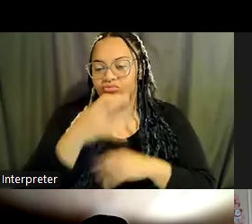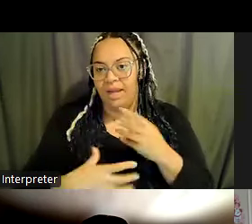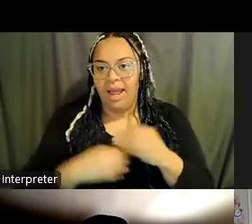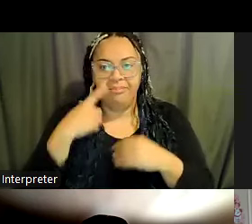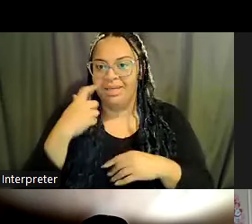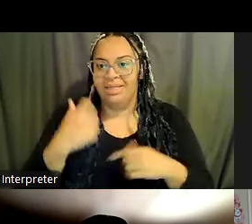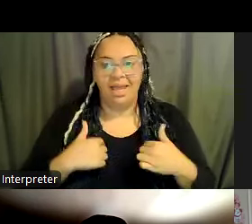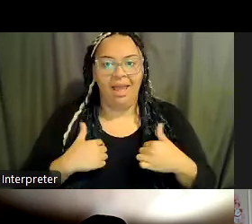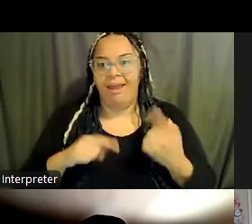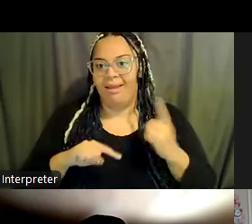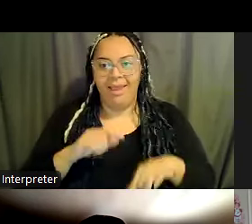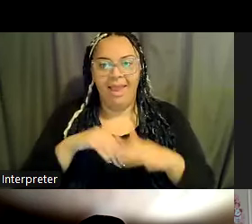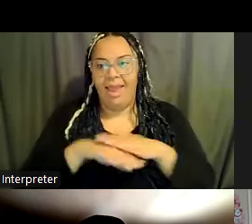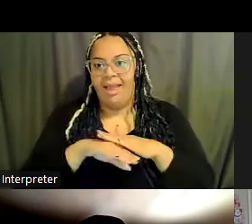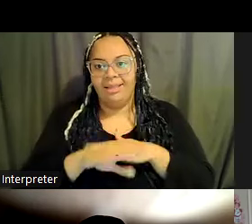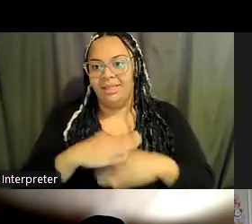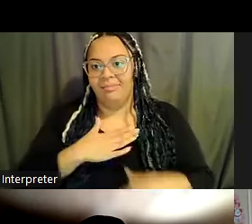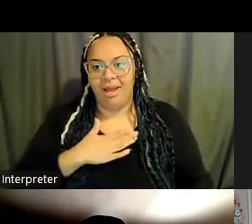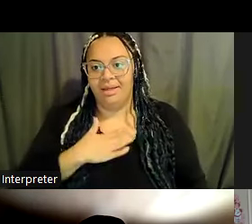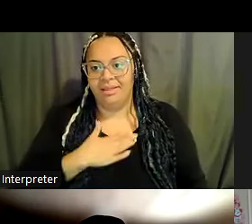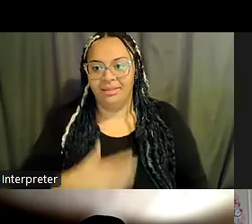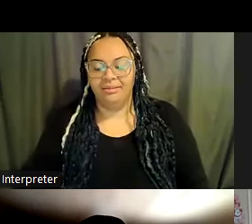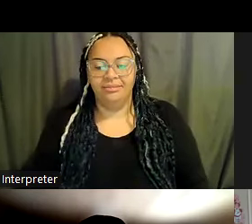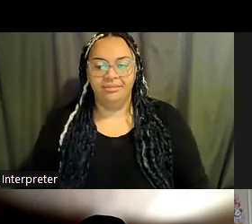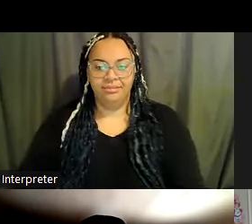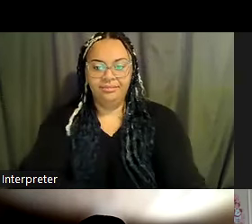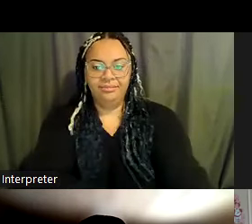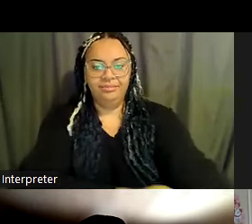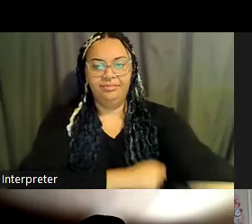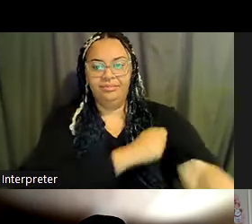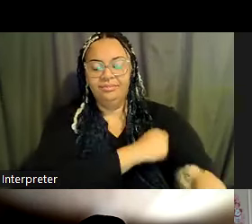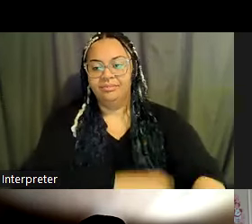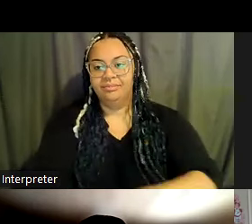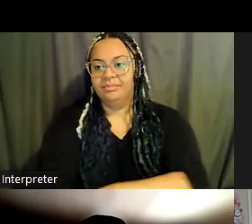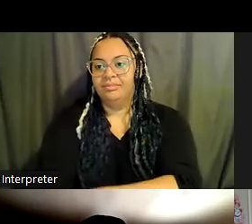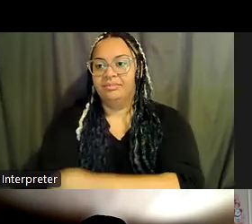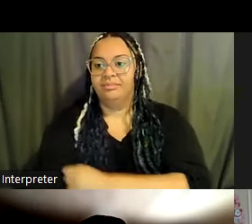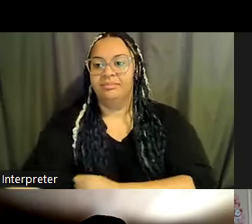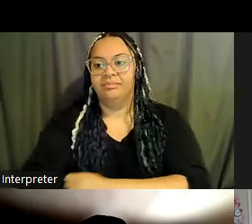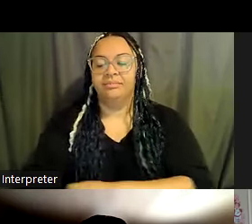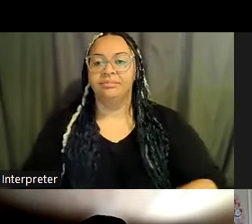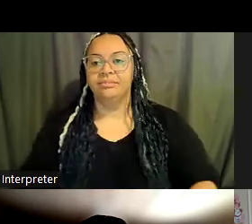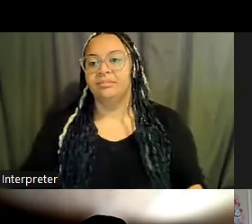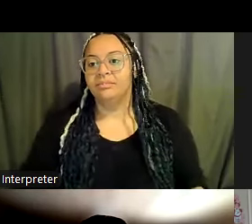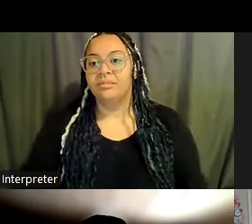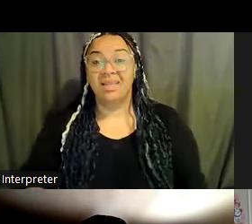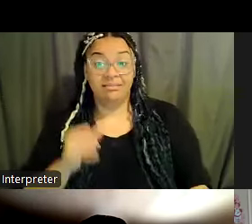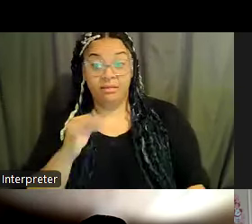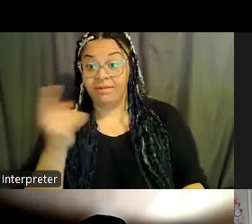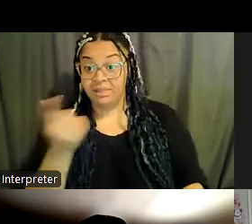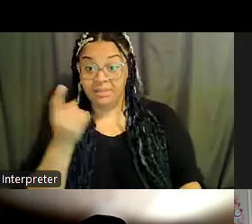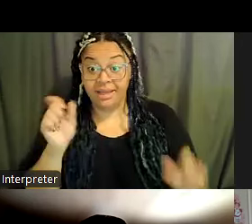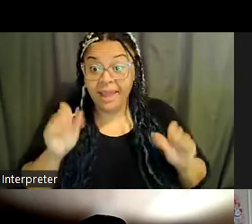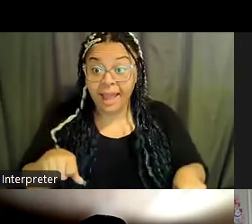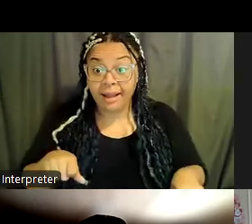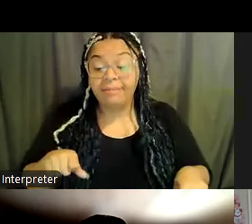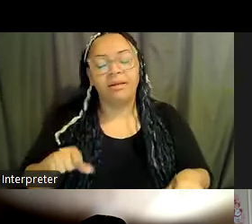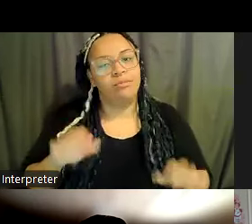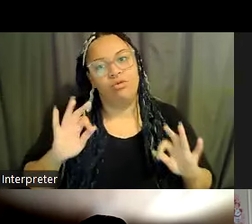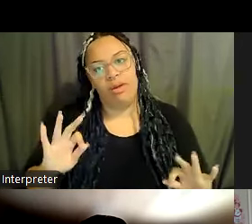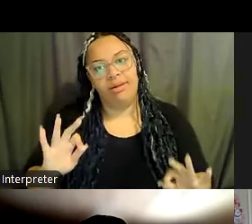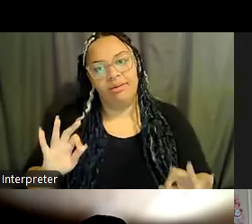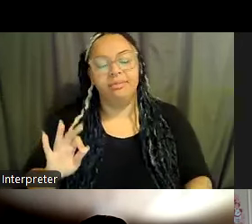can't access my web browser. So someone could do that just in response to the question that was asked. great. Thank